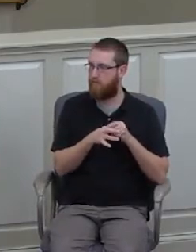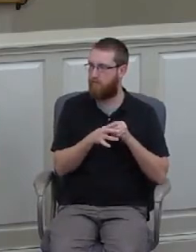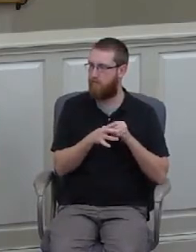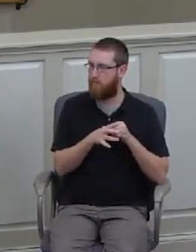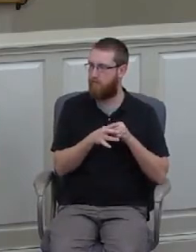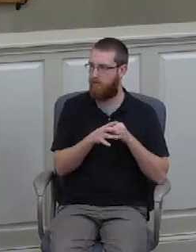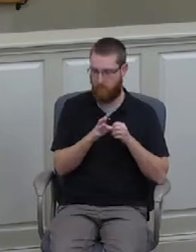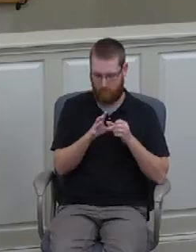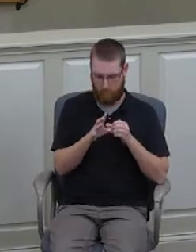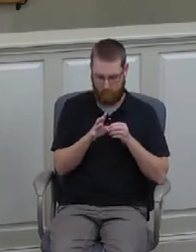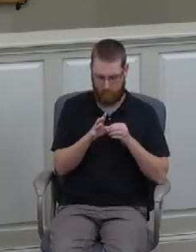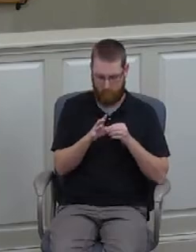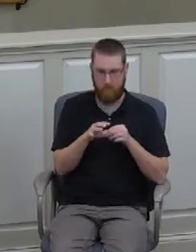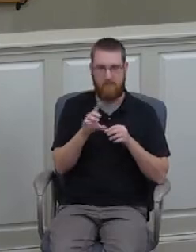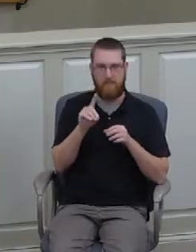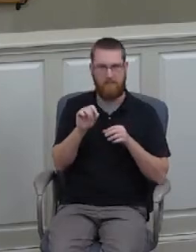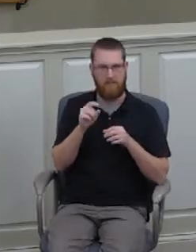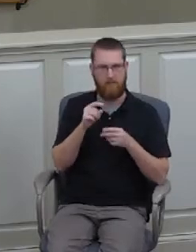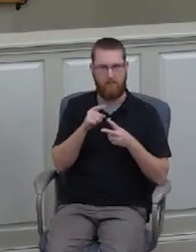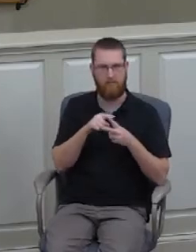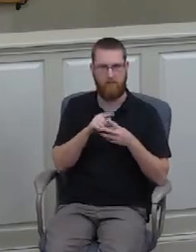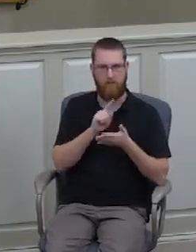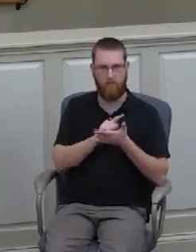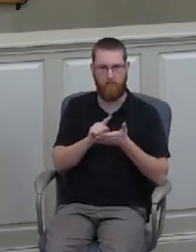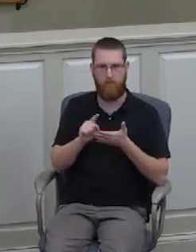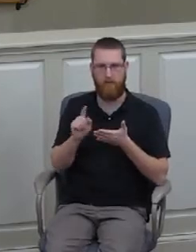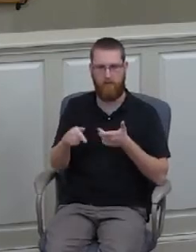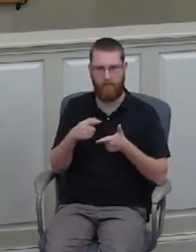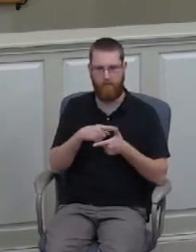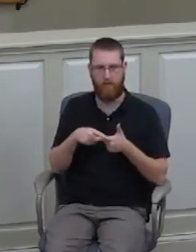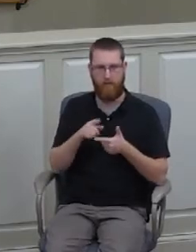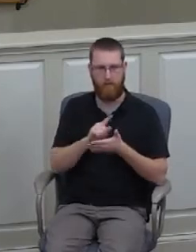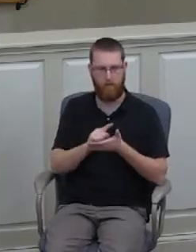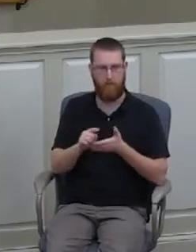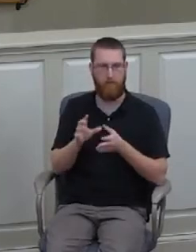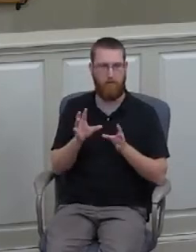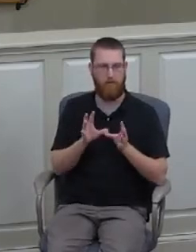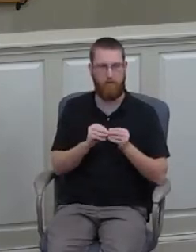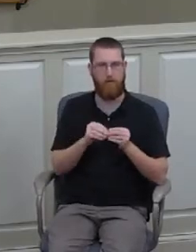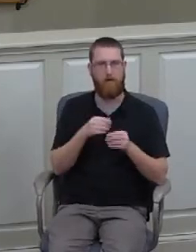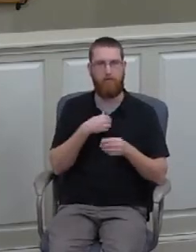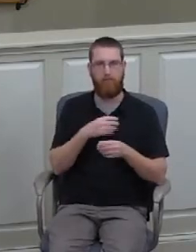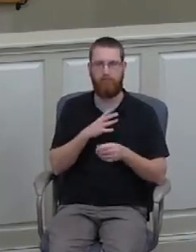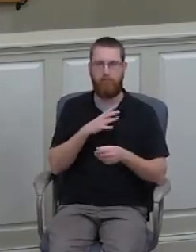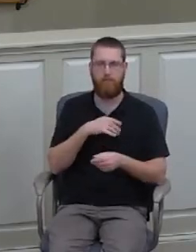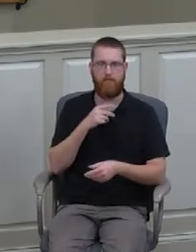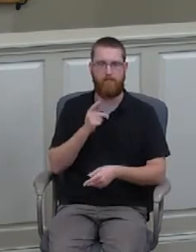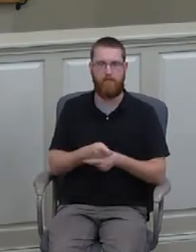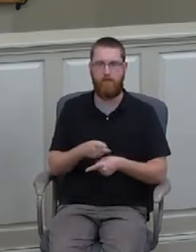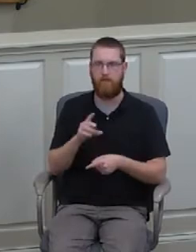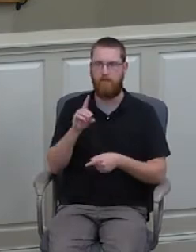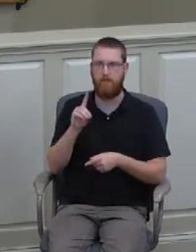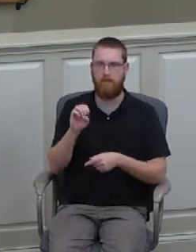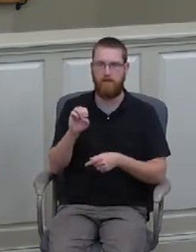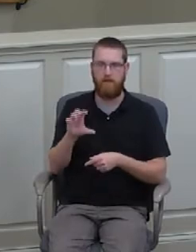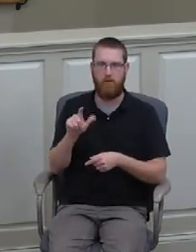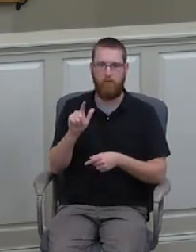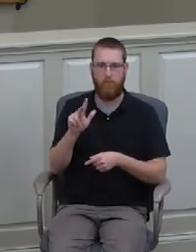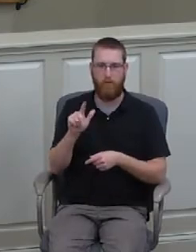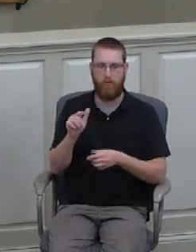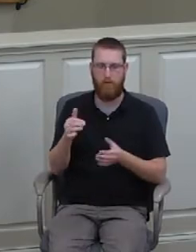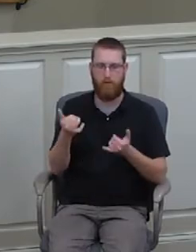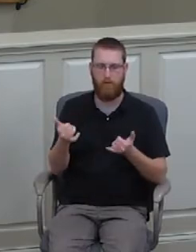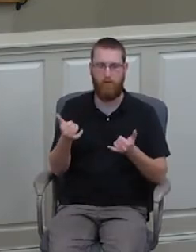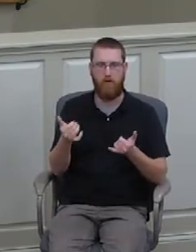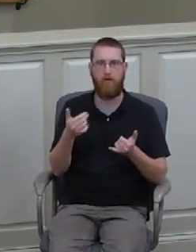week apart. Yeah. Not election, I'm good yeah. with keeping the 23rd right now Yeah. until we